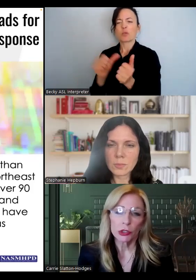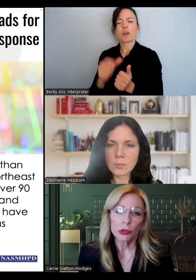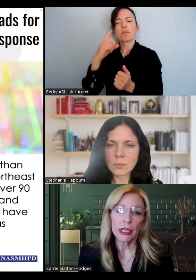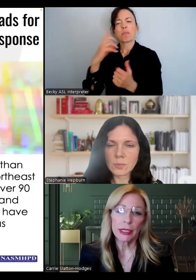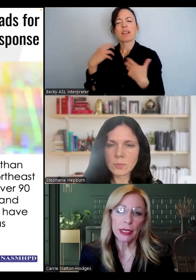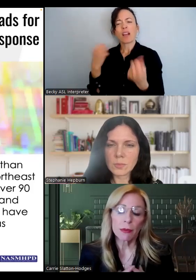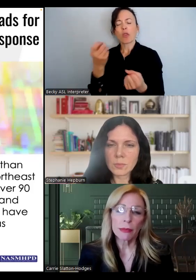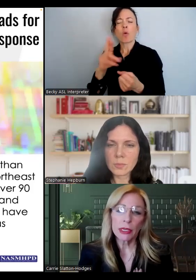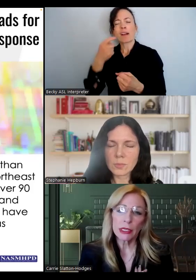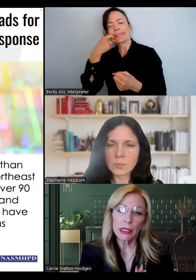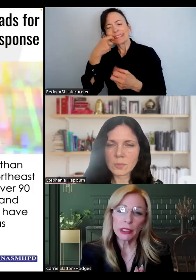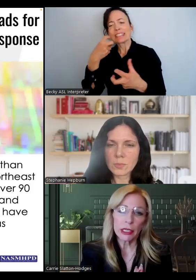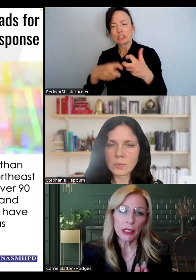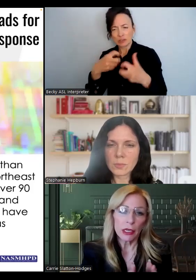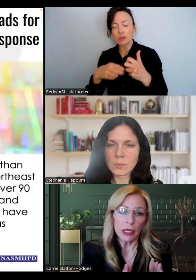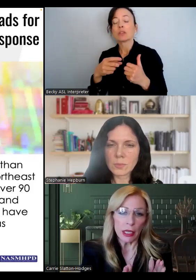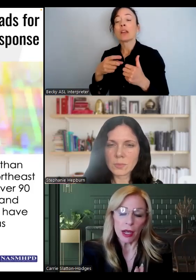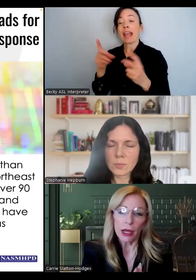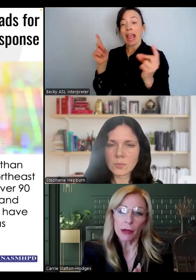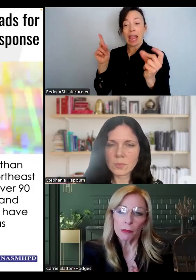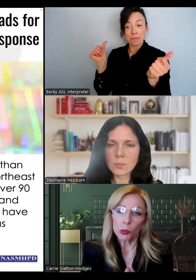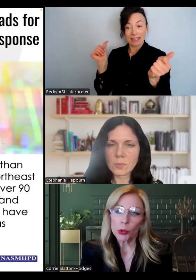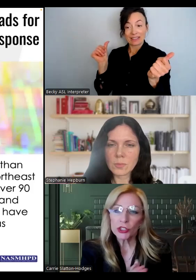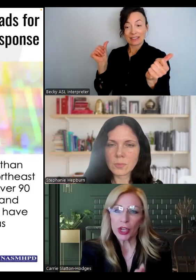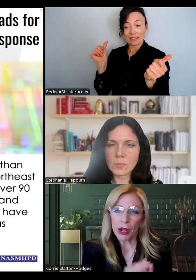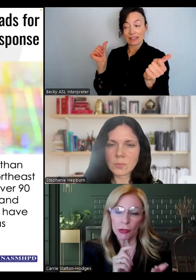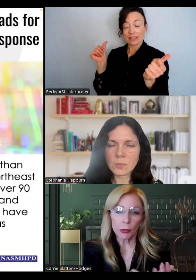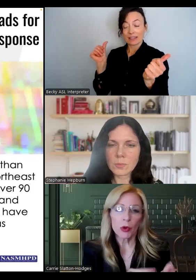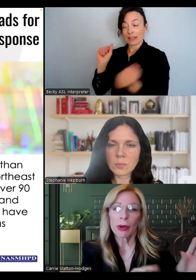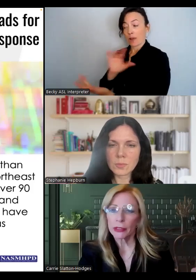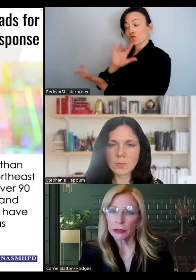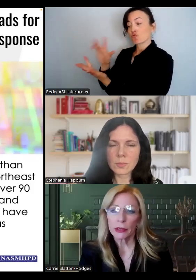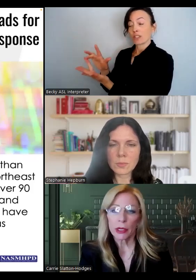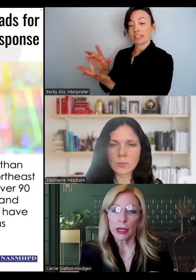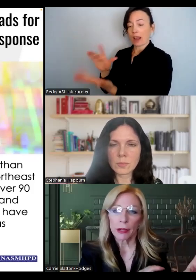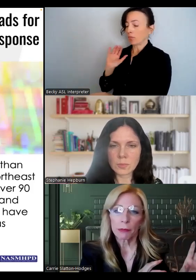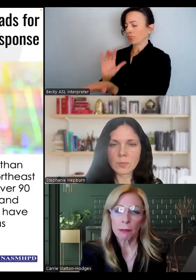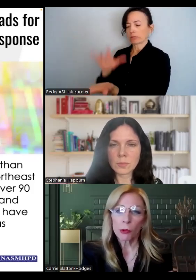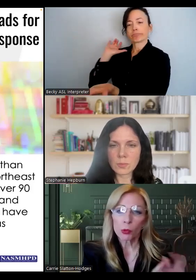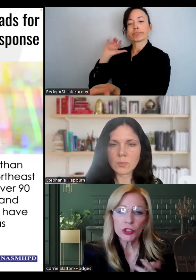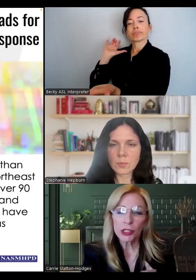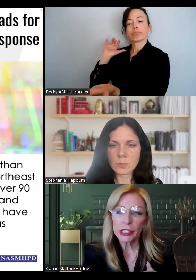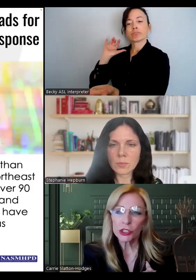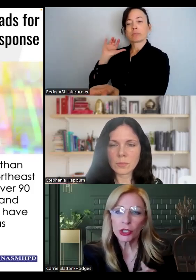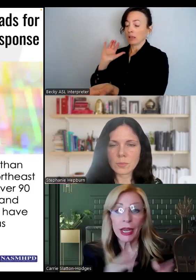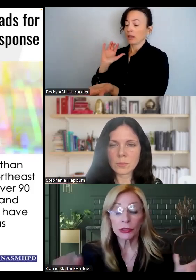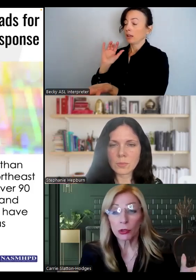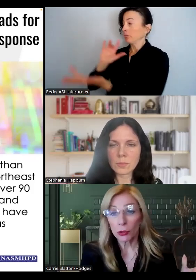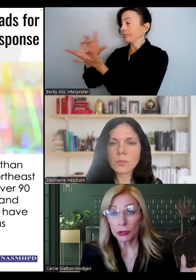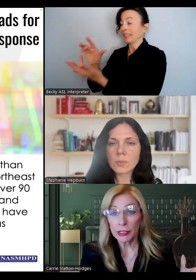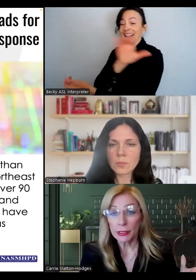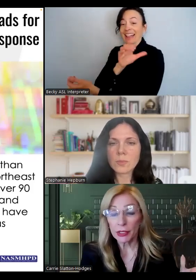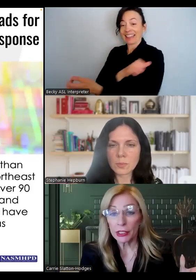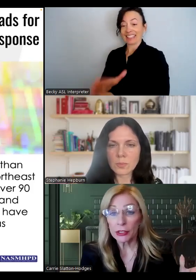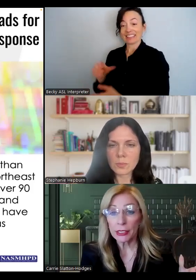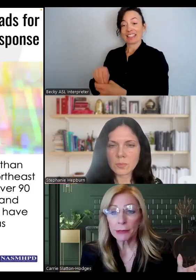addiction issues, they can immediately reach out through a button, reach a clinician at their